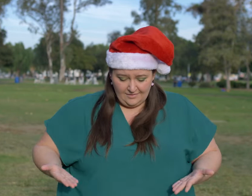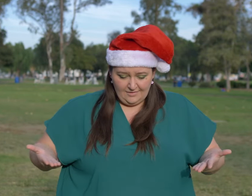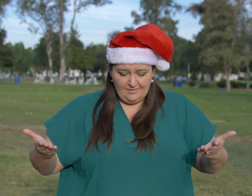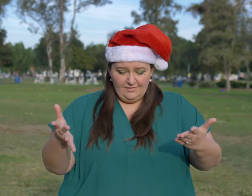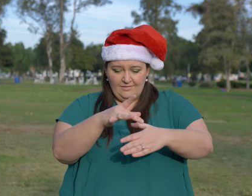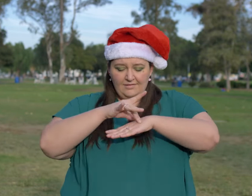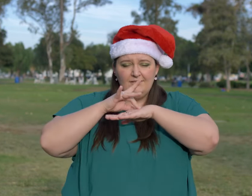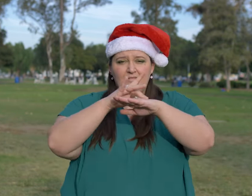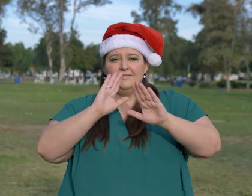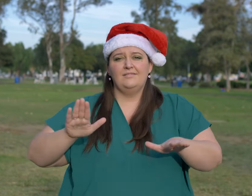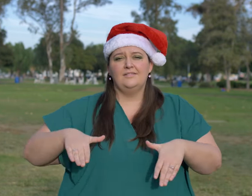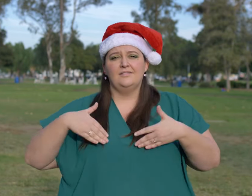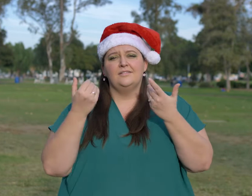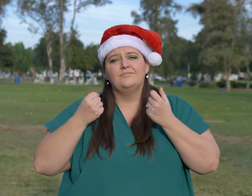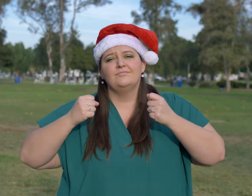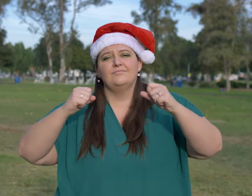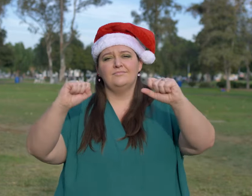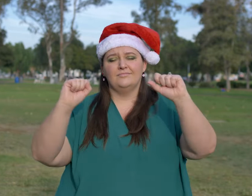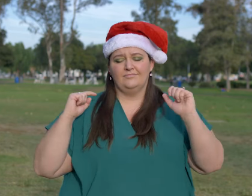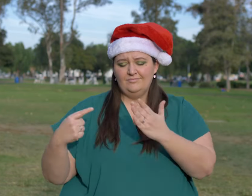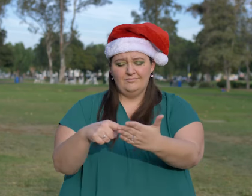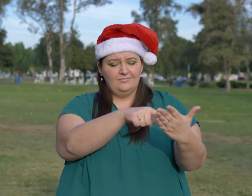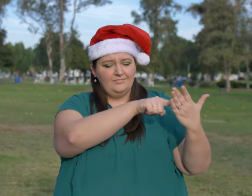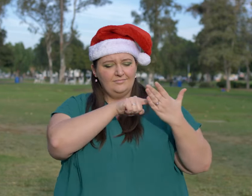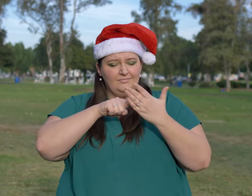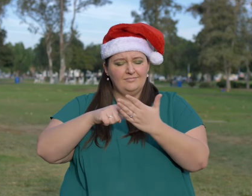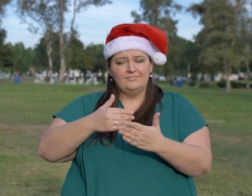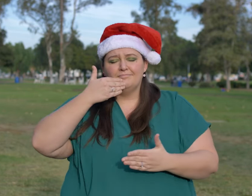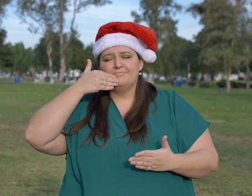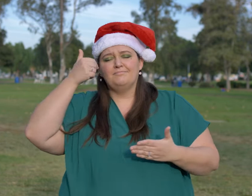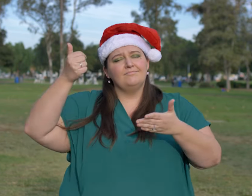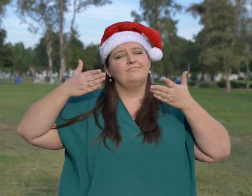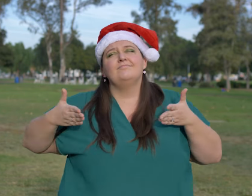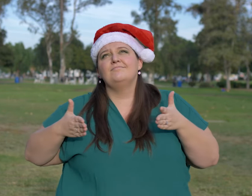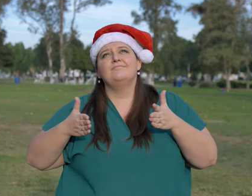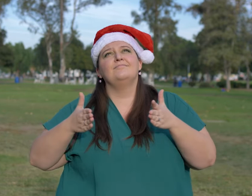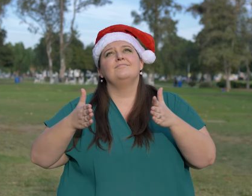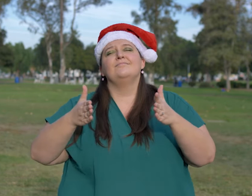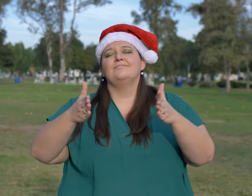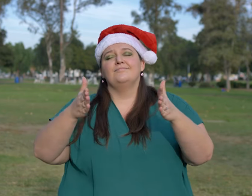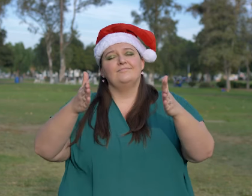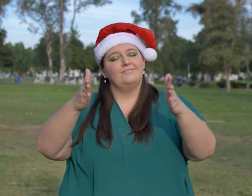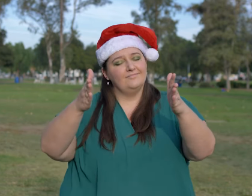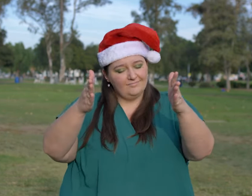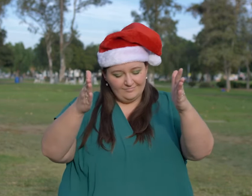that day, tried to show us a better